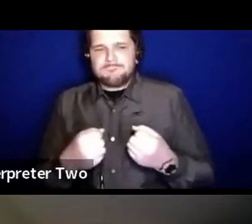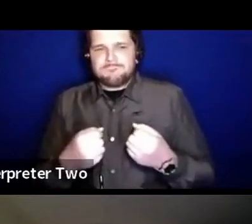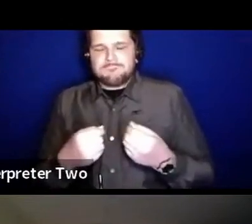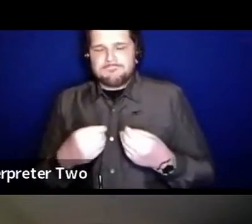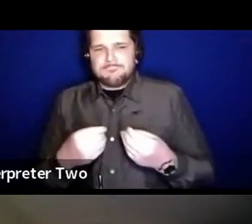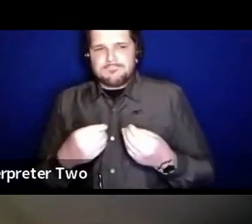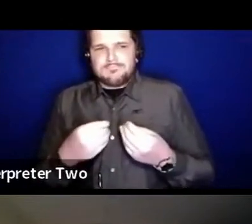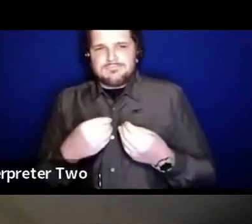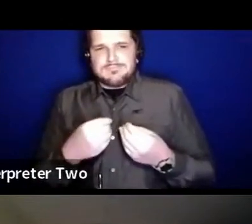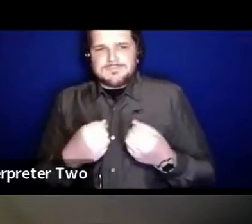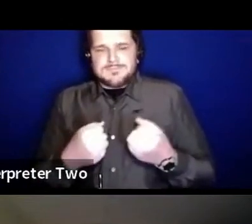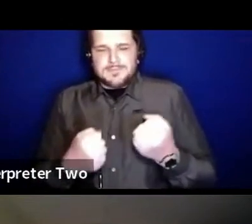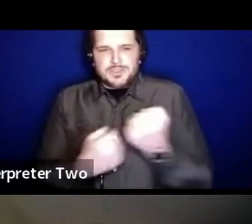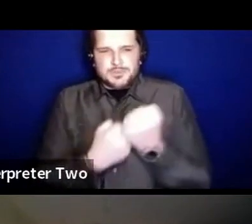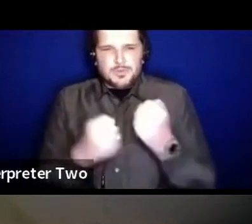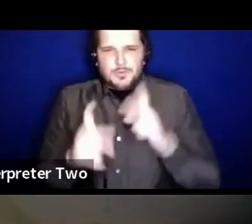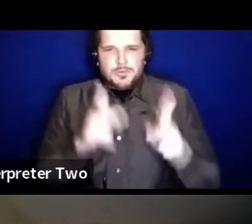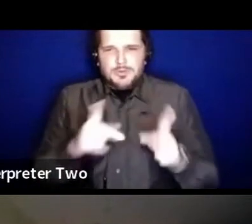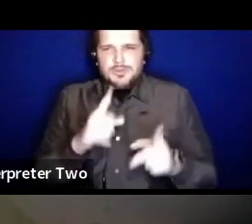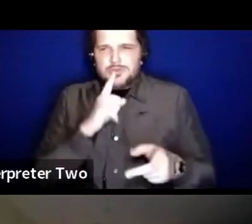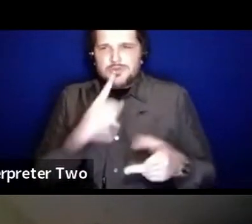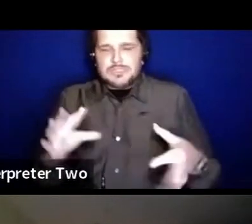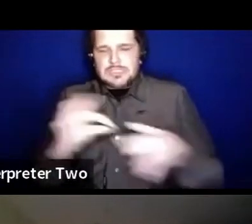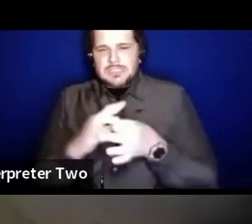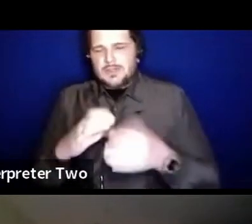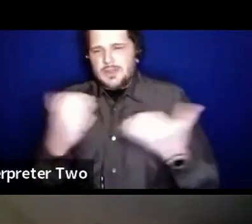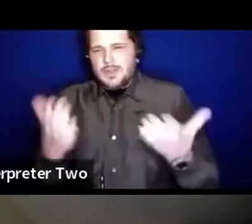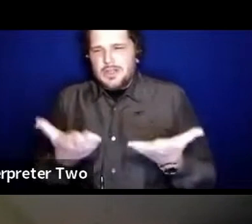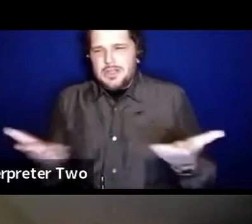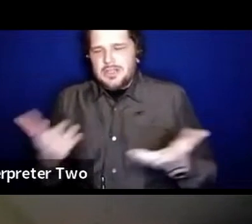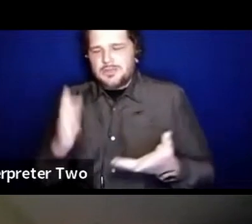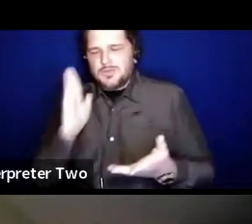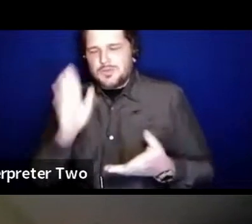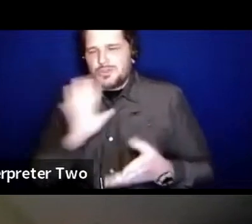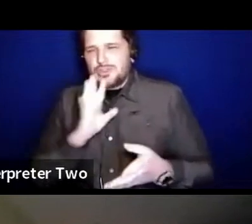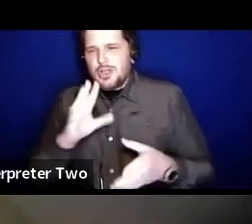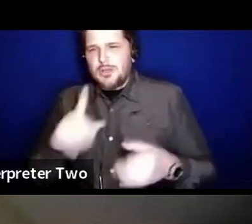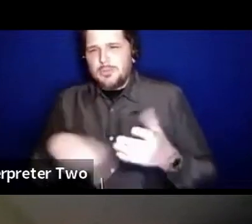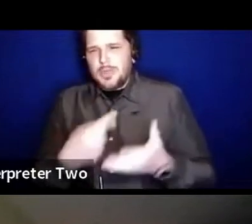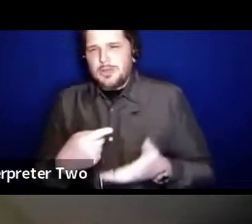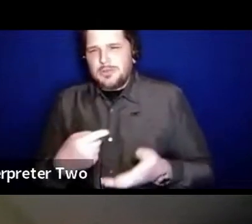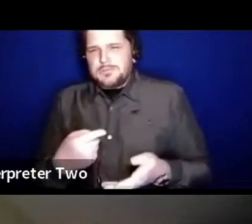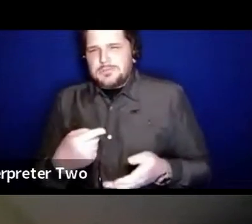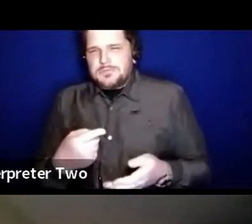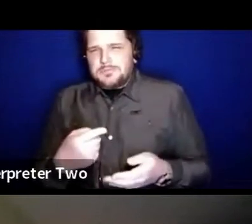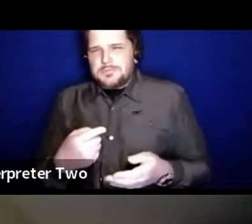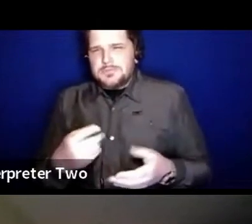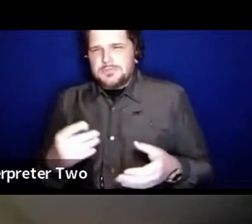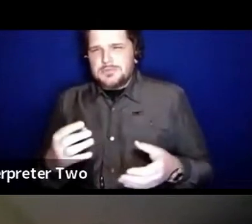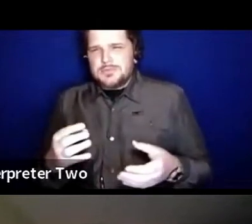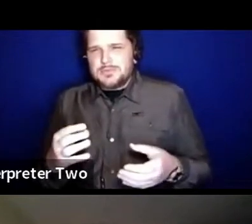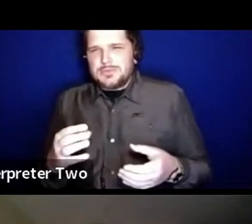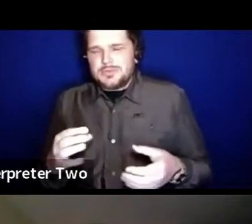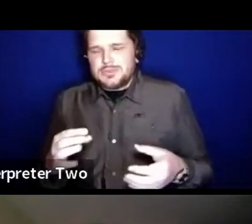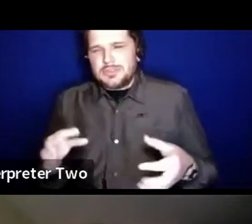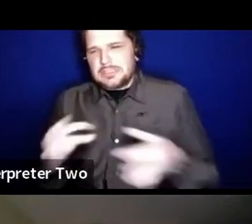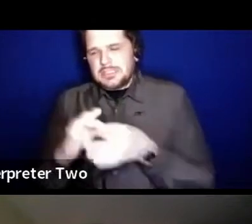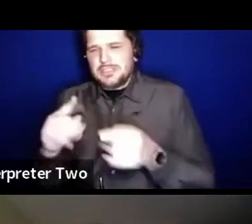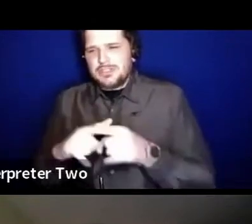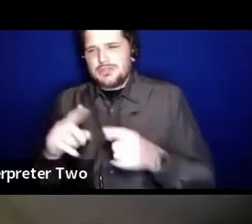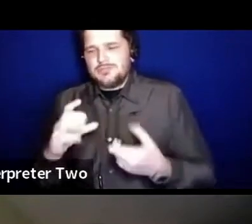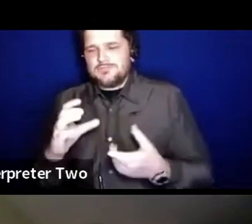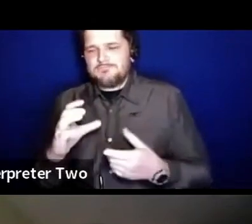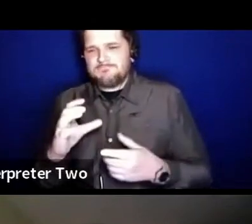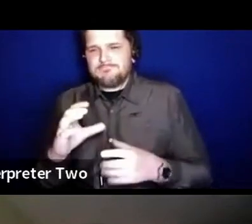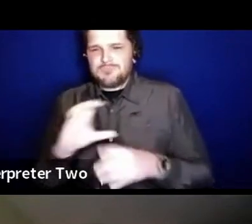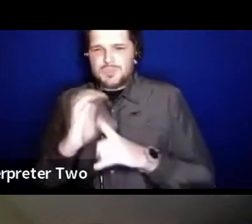to what a lot of us think about and talk about, connected to carceral institutions. And